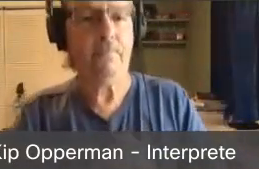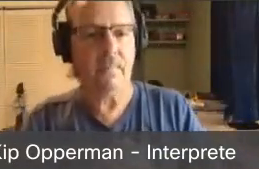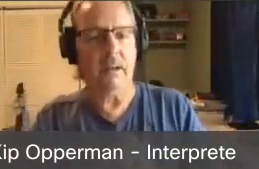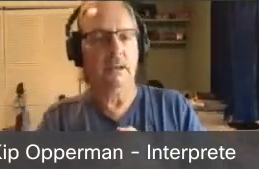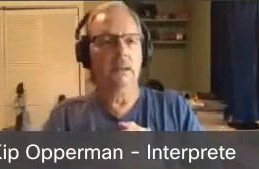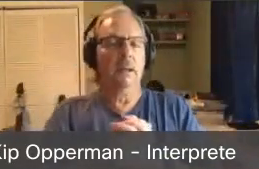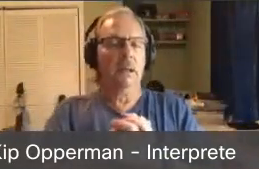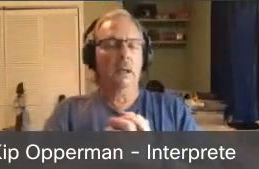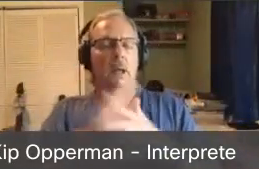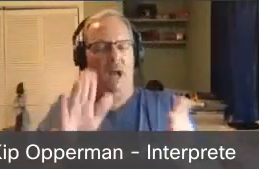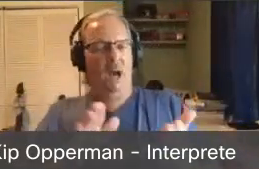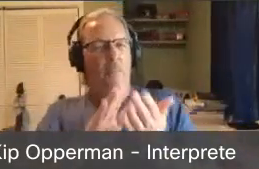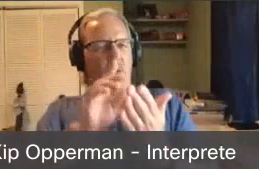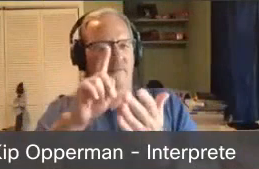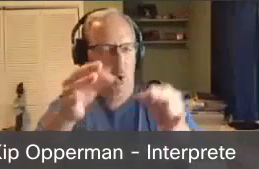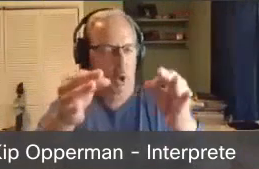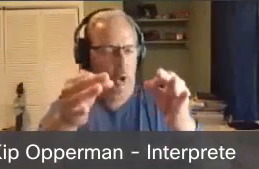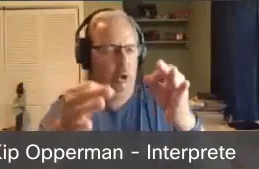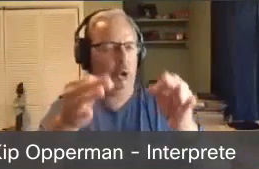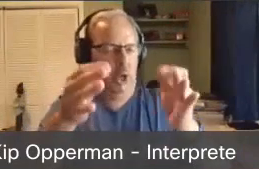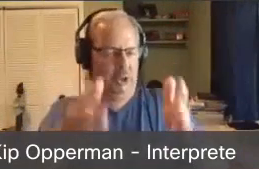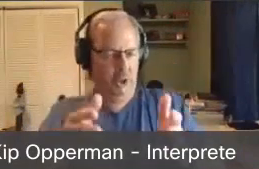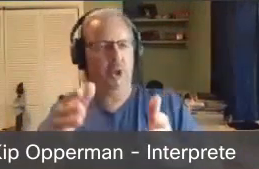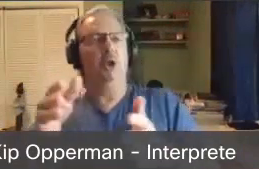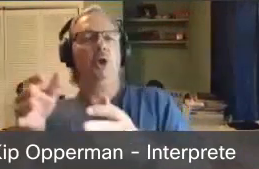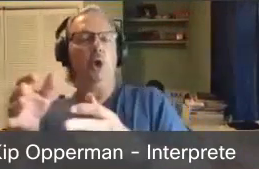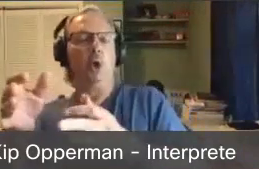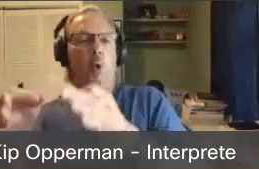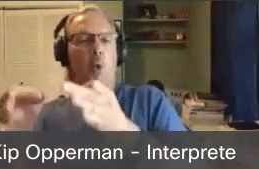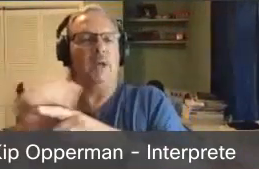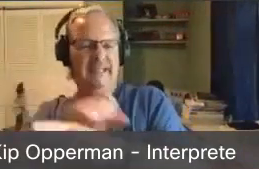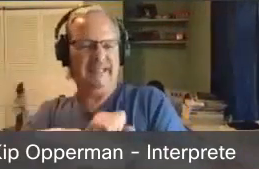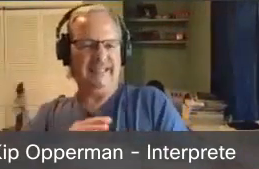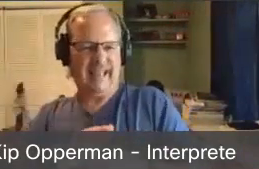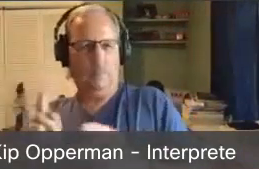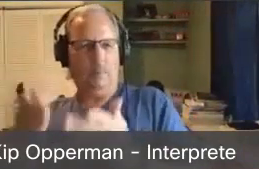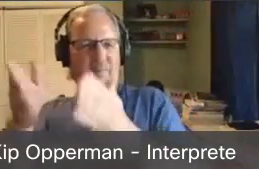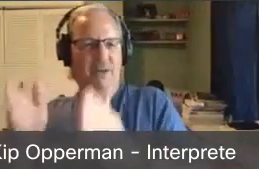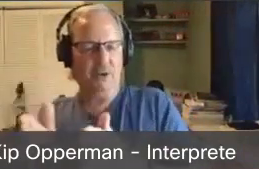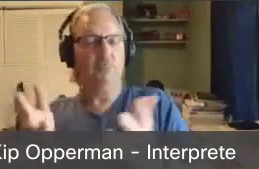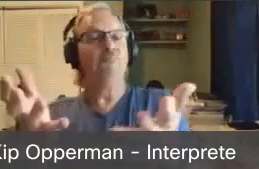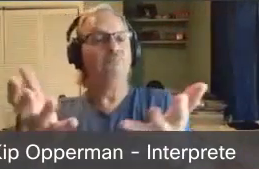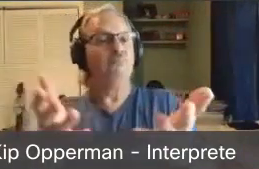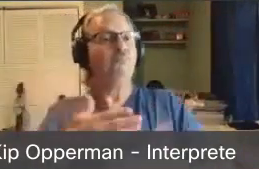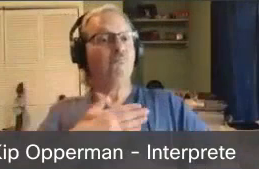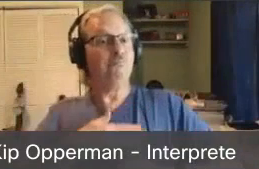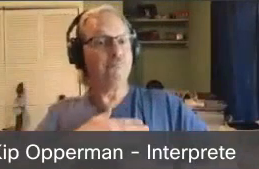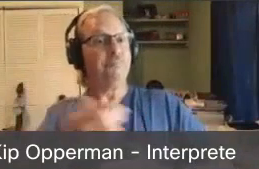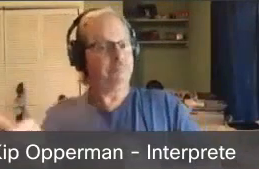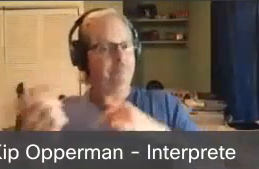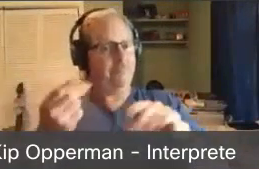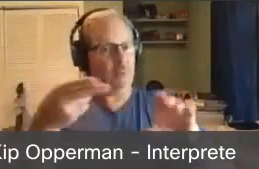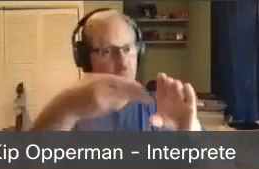Courtroom, Approaches for Judges, Court Staff, and Providers. We appreciate you taking time today to participate in today's informative